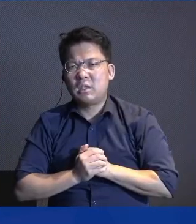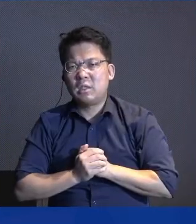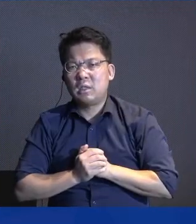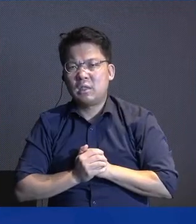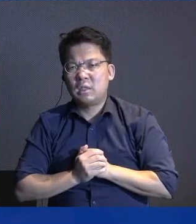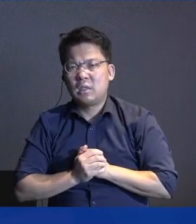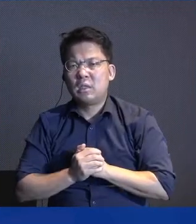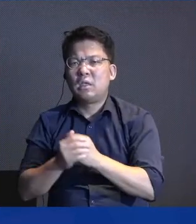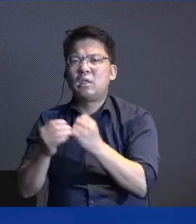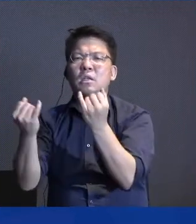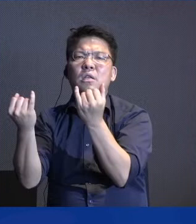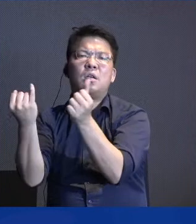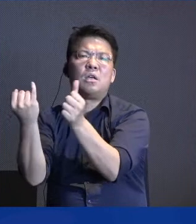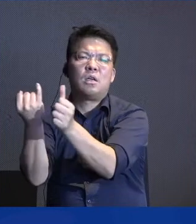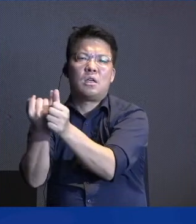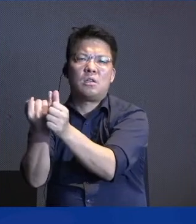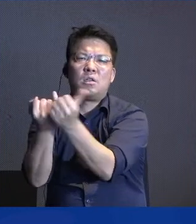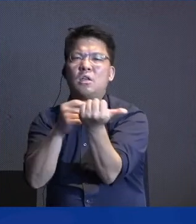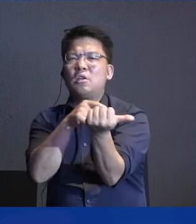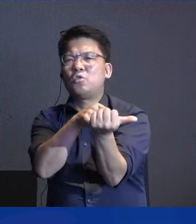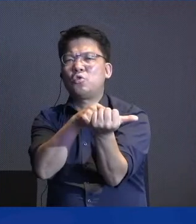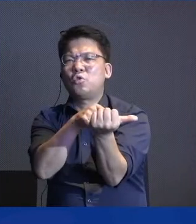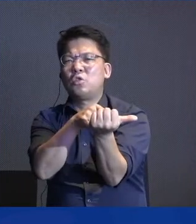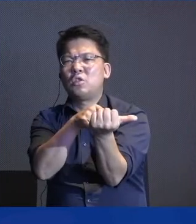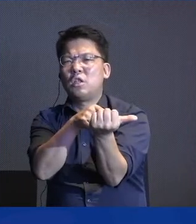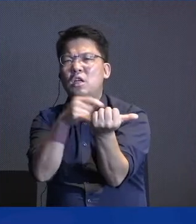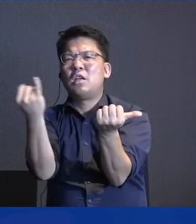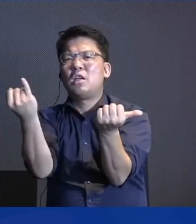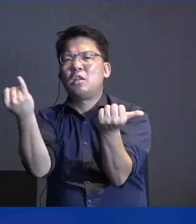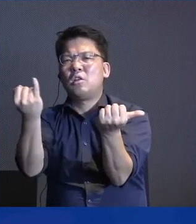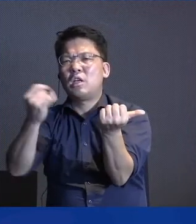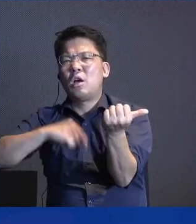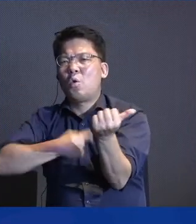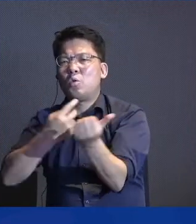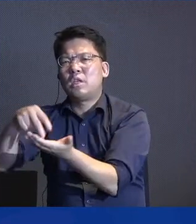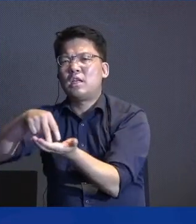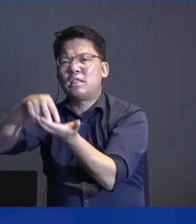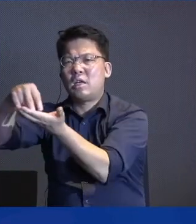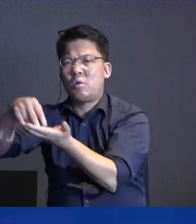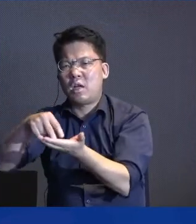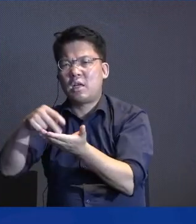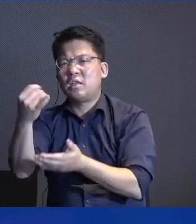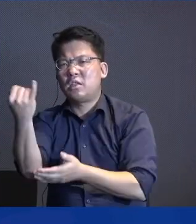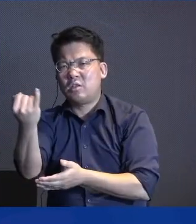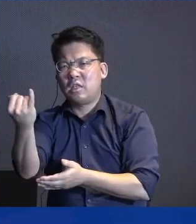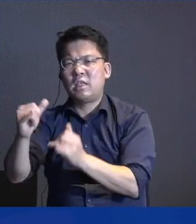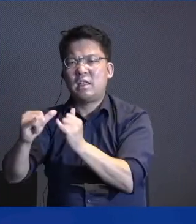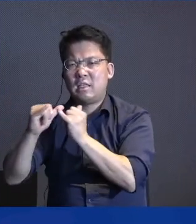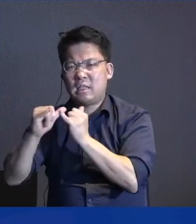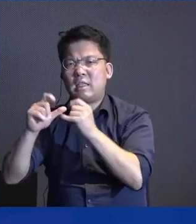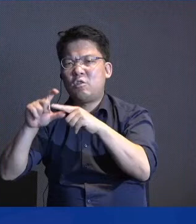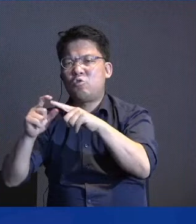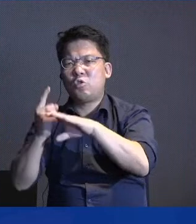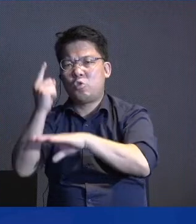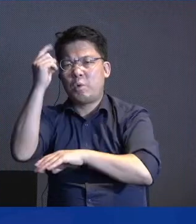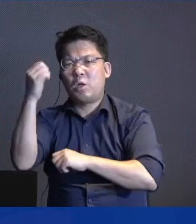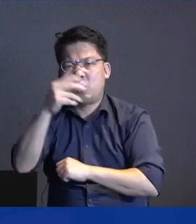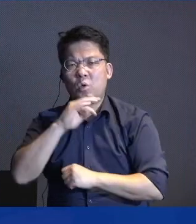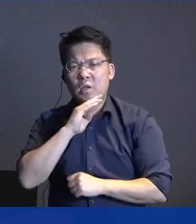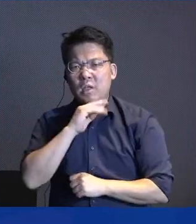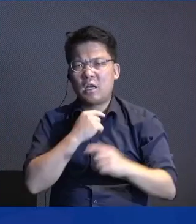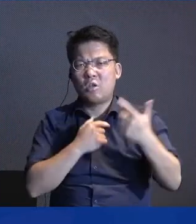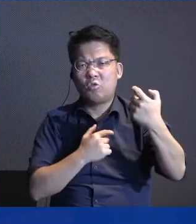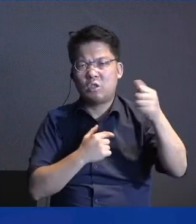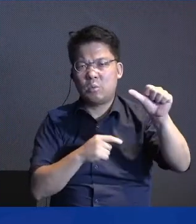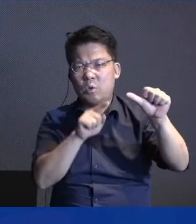adults aged between 65 and 74 years, which is relatively young old, also those